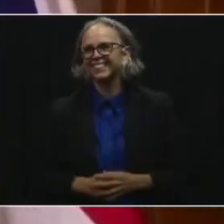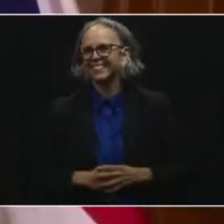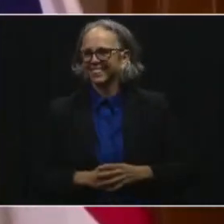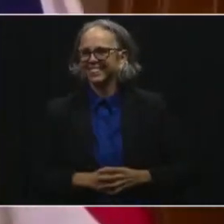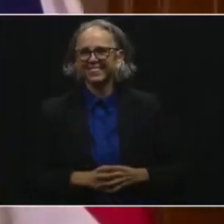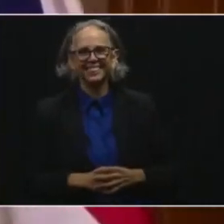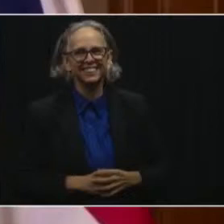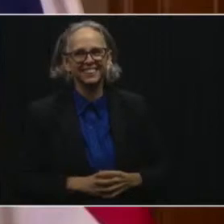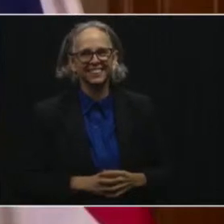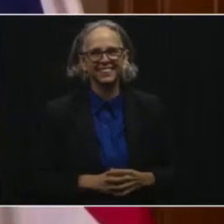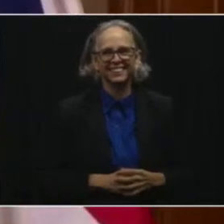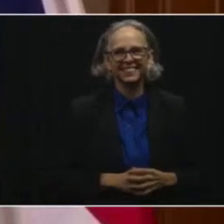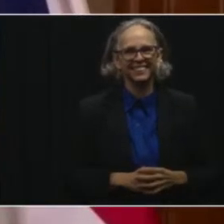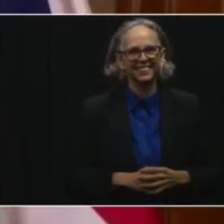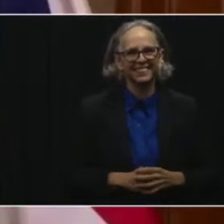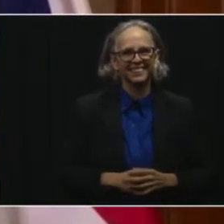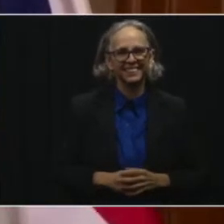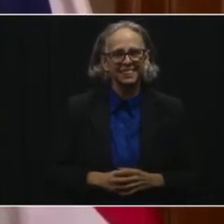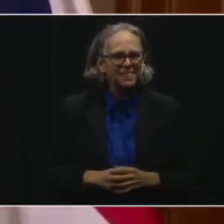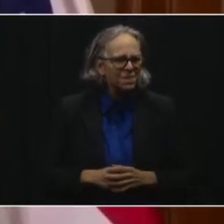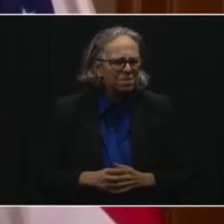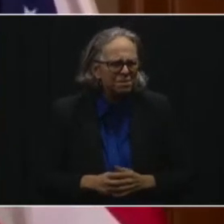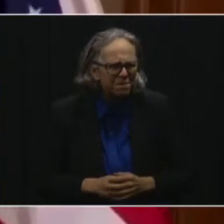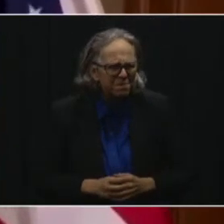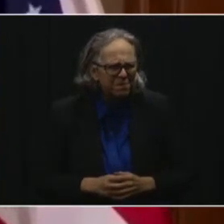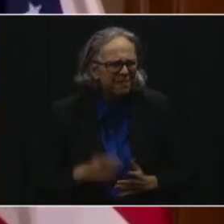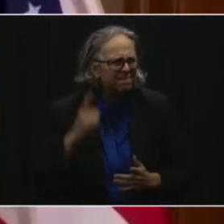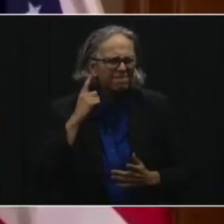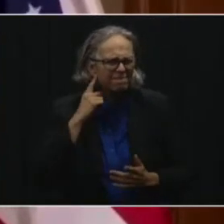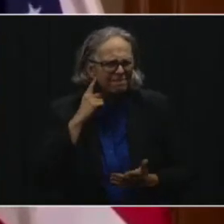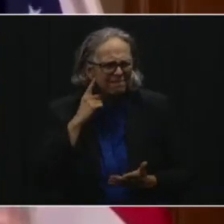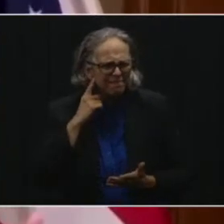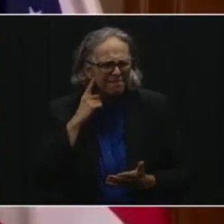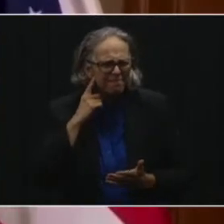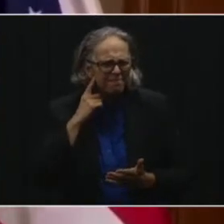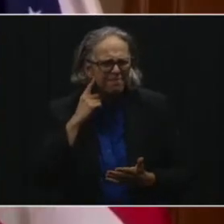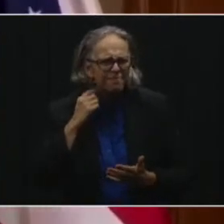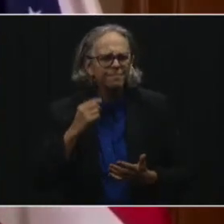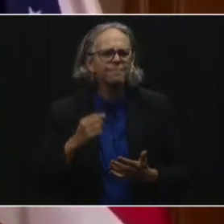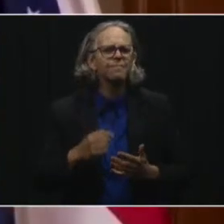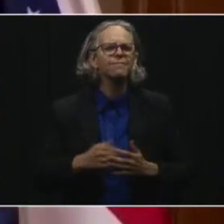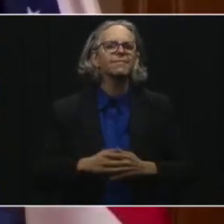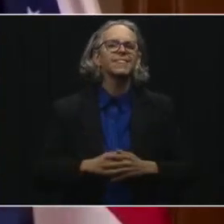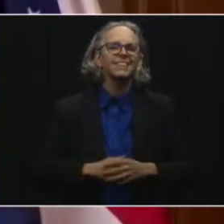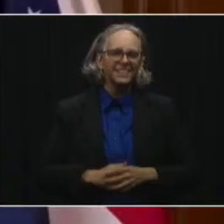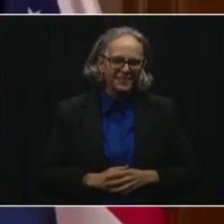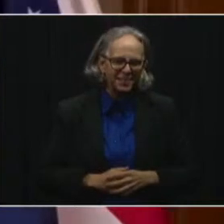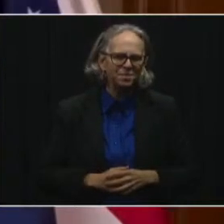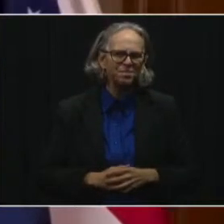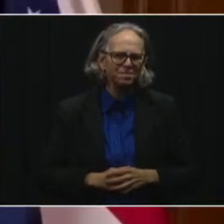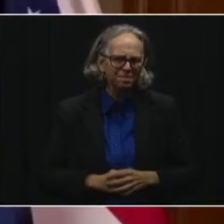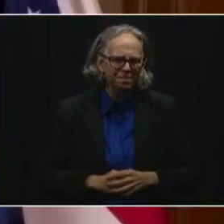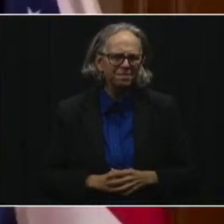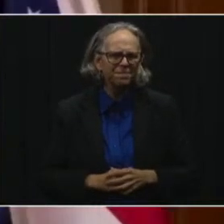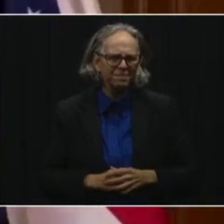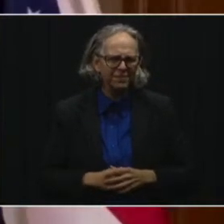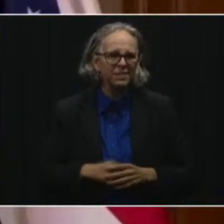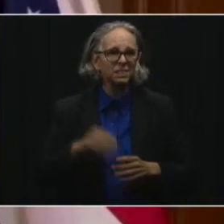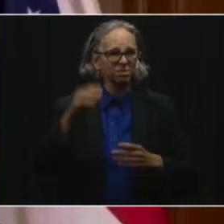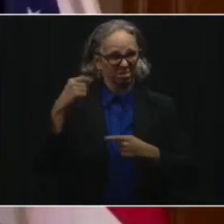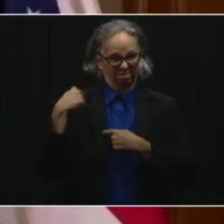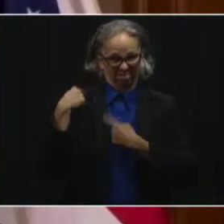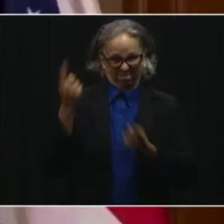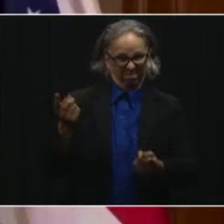This past Friday, Fran and I traveled to southern Ohio along the Ohio River, in eastern part of the state